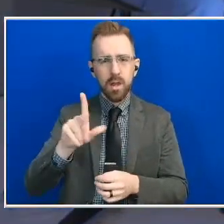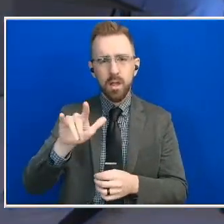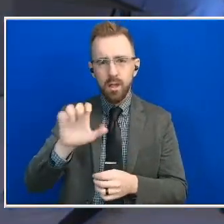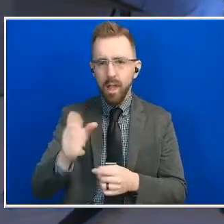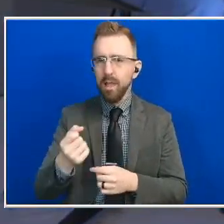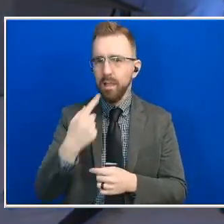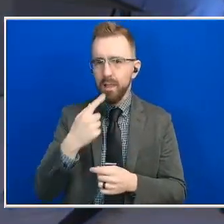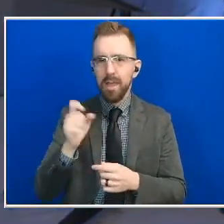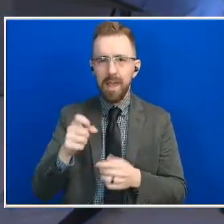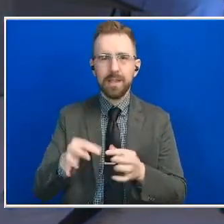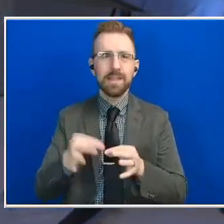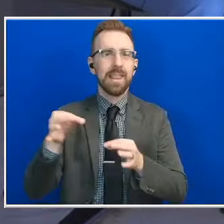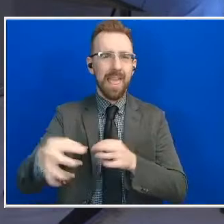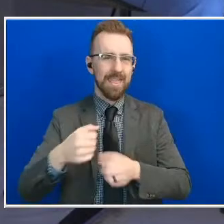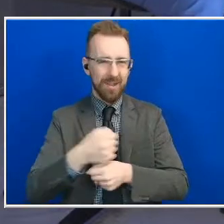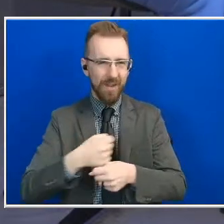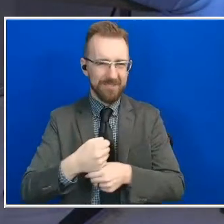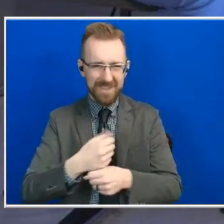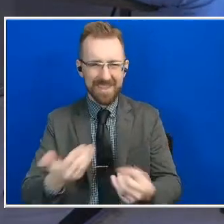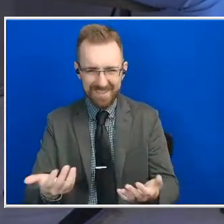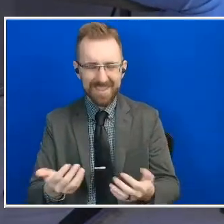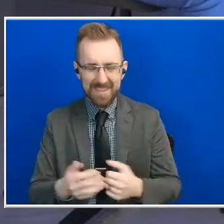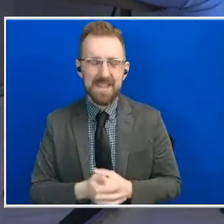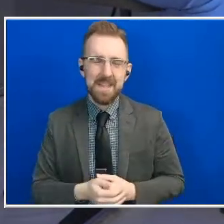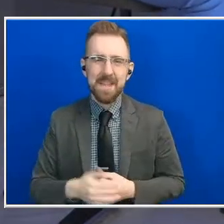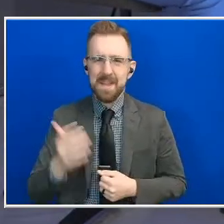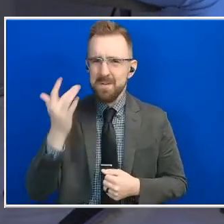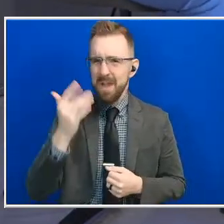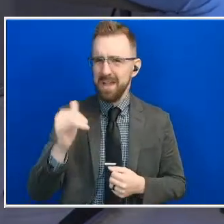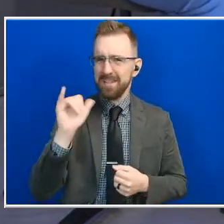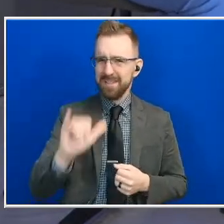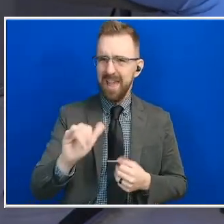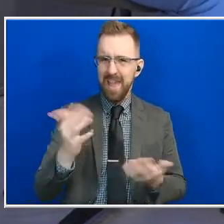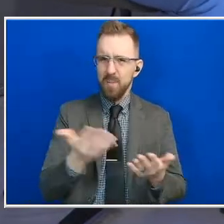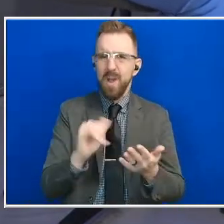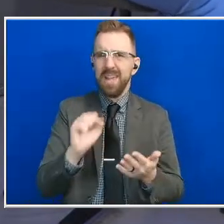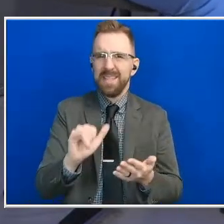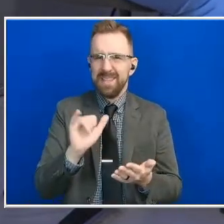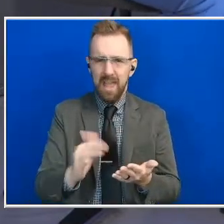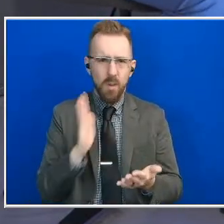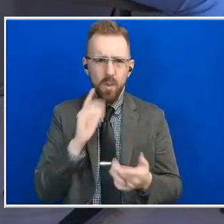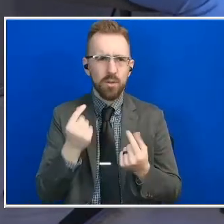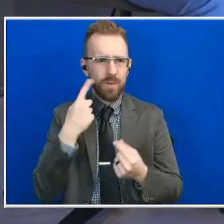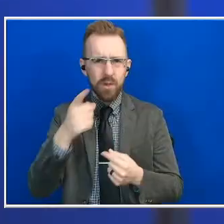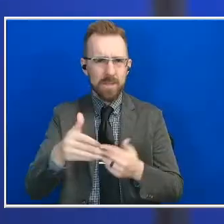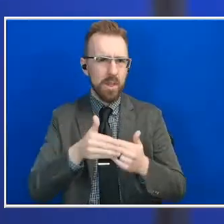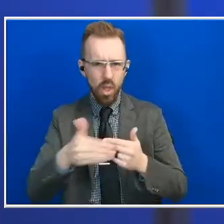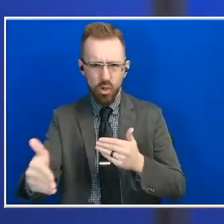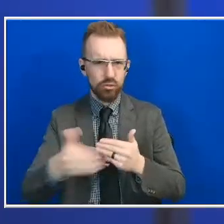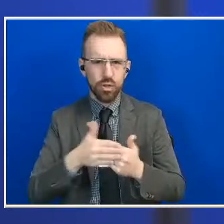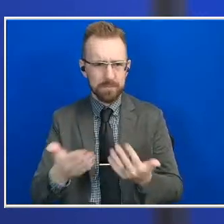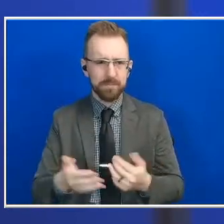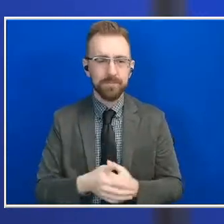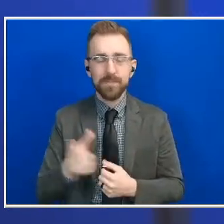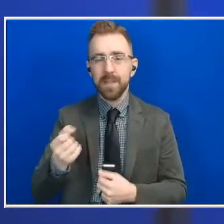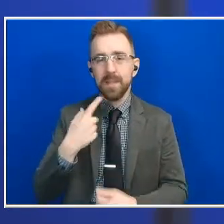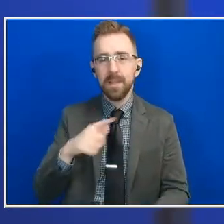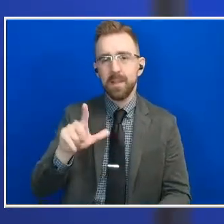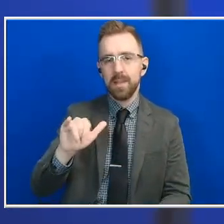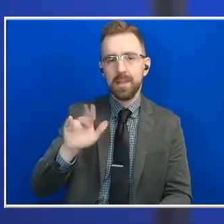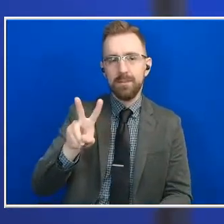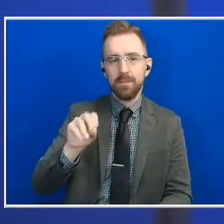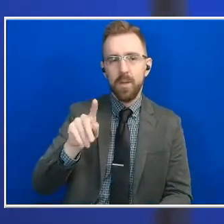coffee. Why is that, and what is that, and what's that going to do for him long term? So he's taking levothyroxine, which is thyroid